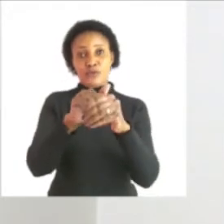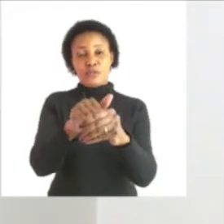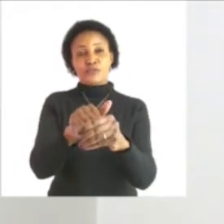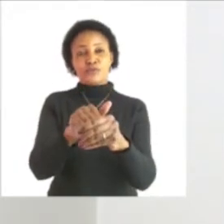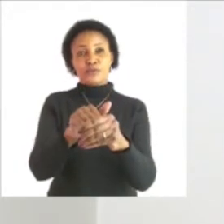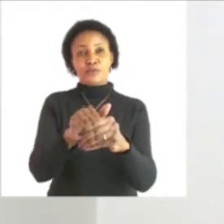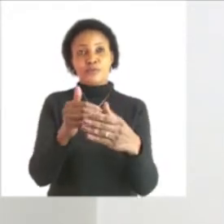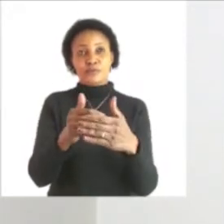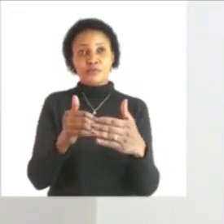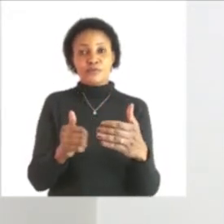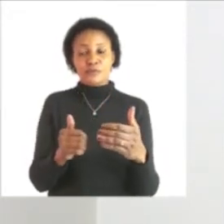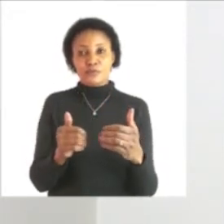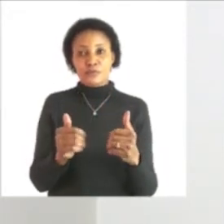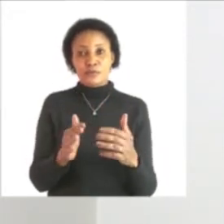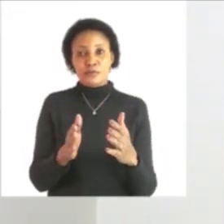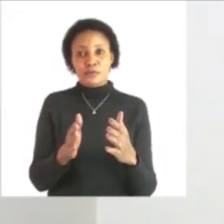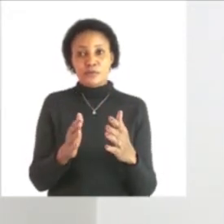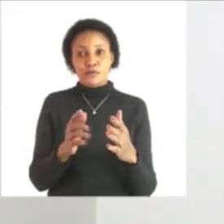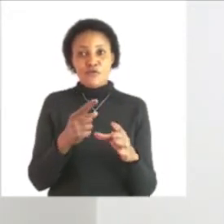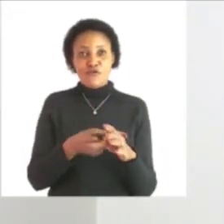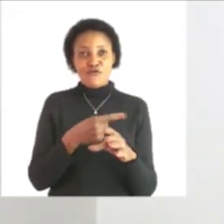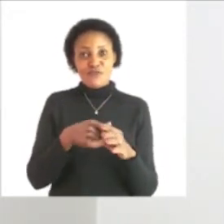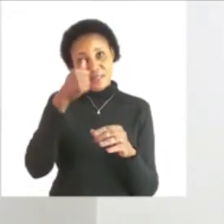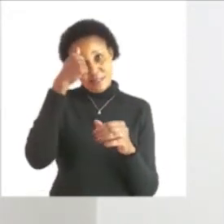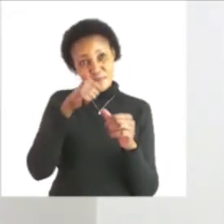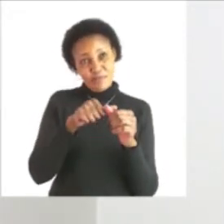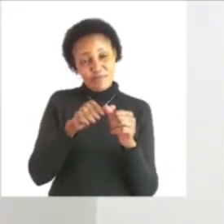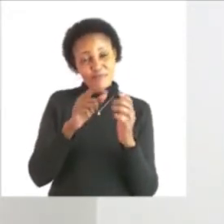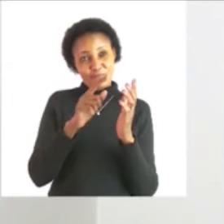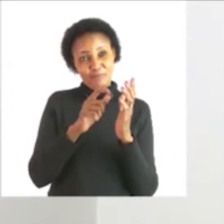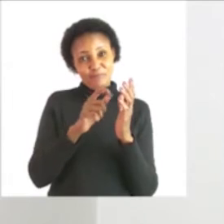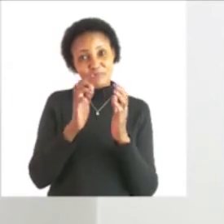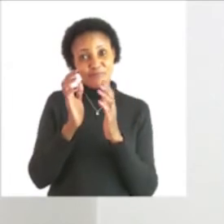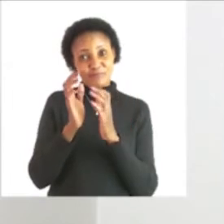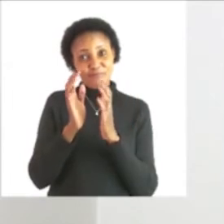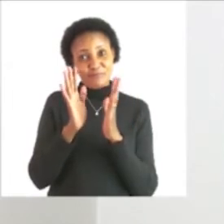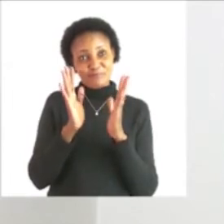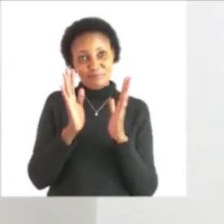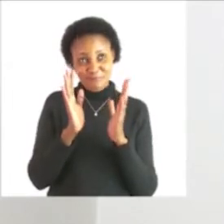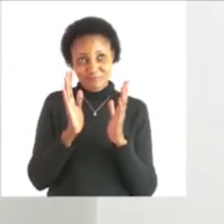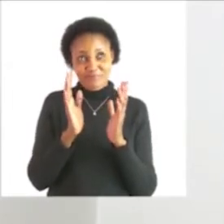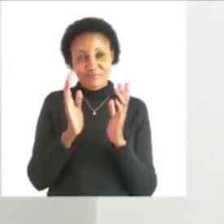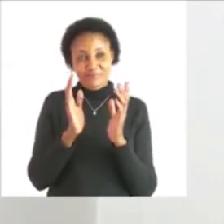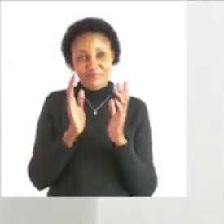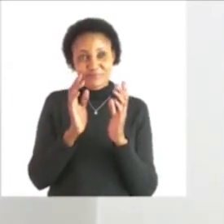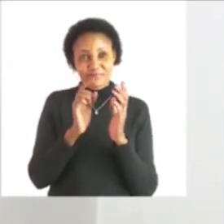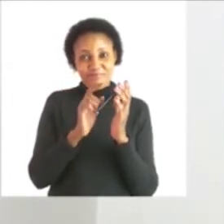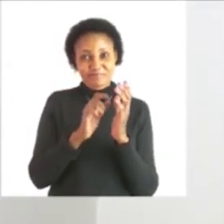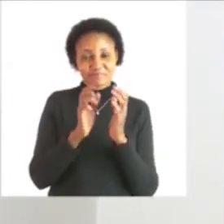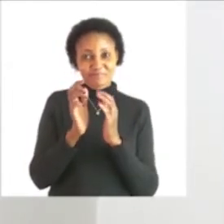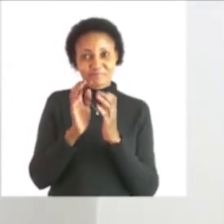on, I want us to always remember to sanitize our hands. Let us do